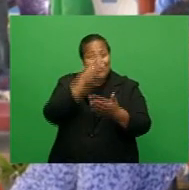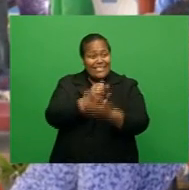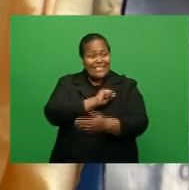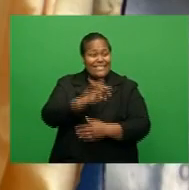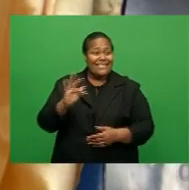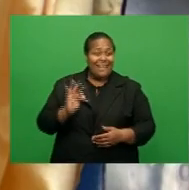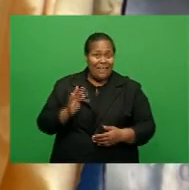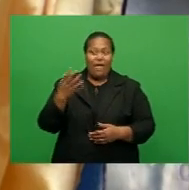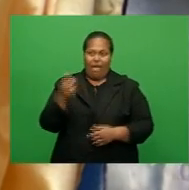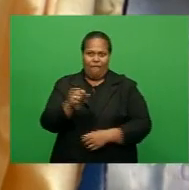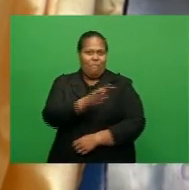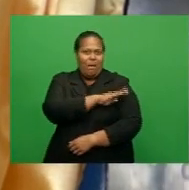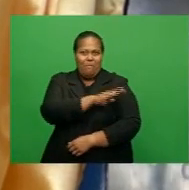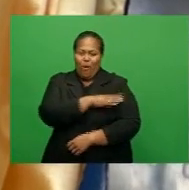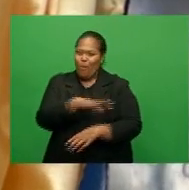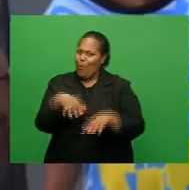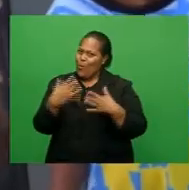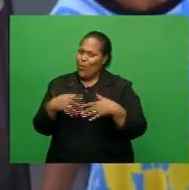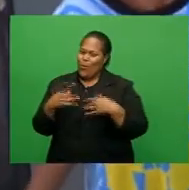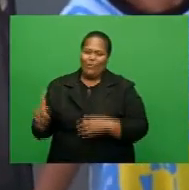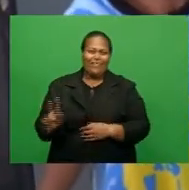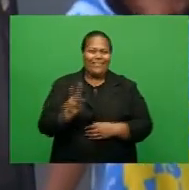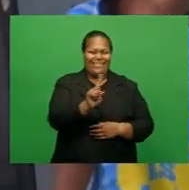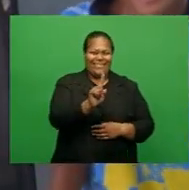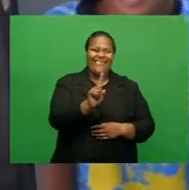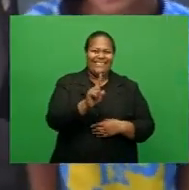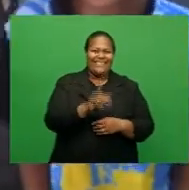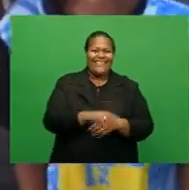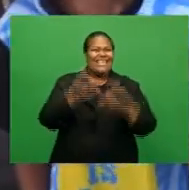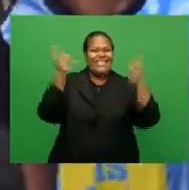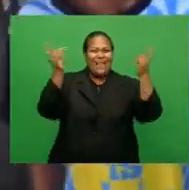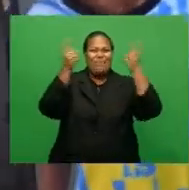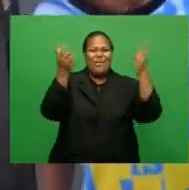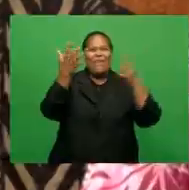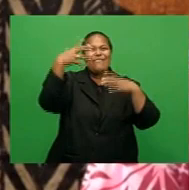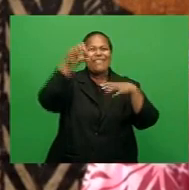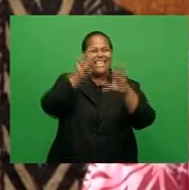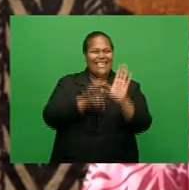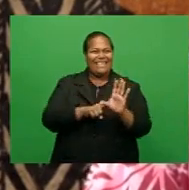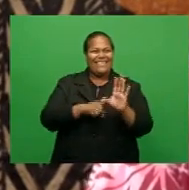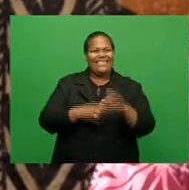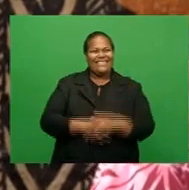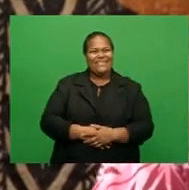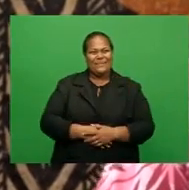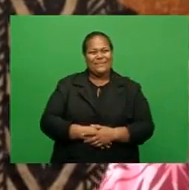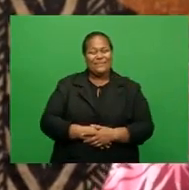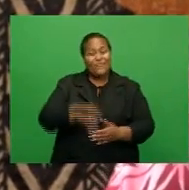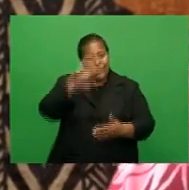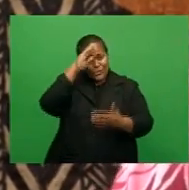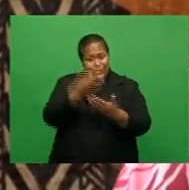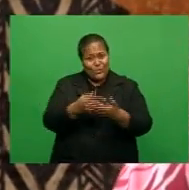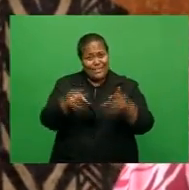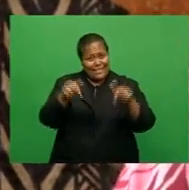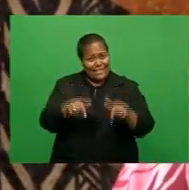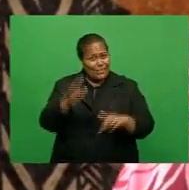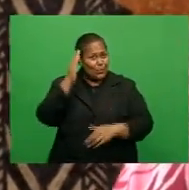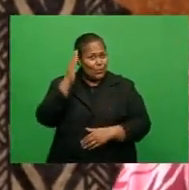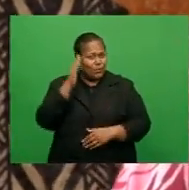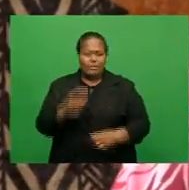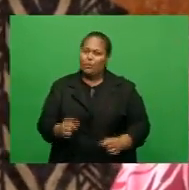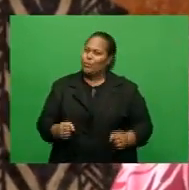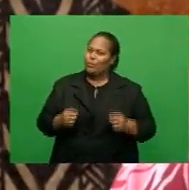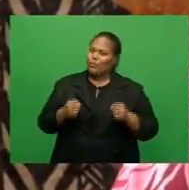have the Prime Minister at the Golden Jubilee celebrations. The students of the school are